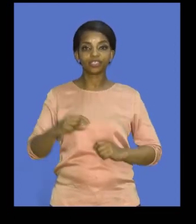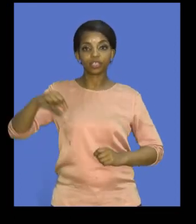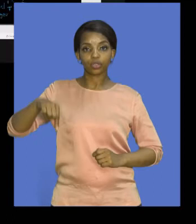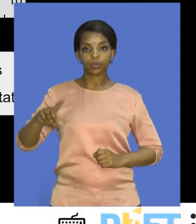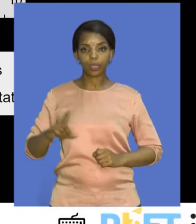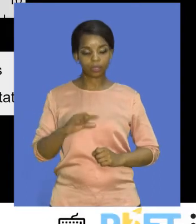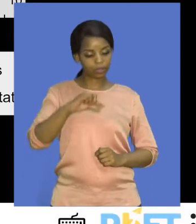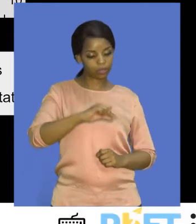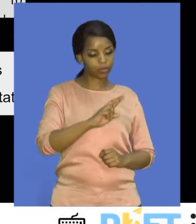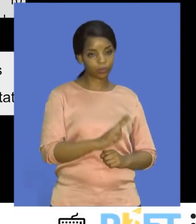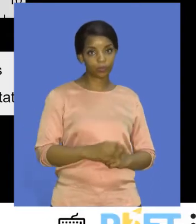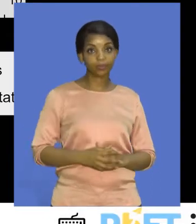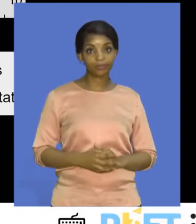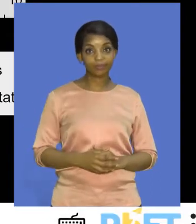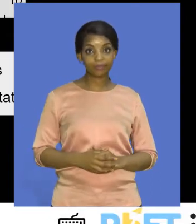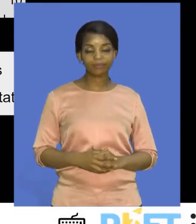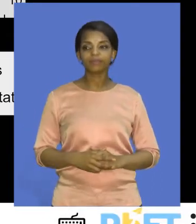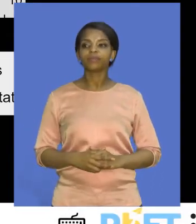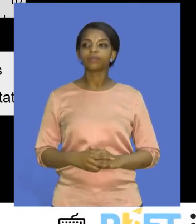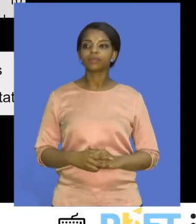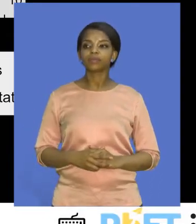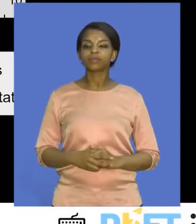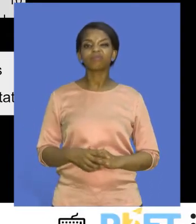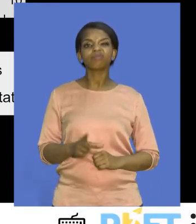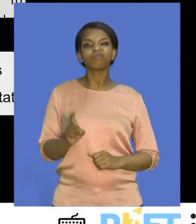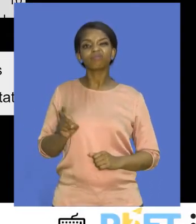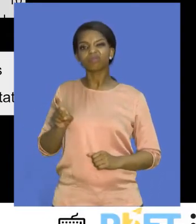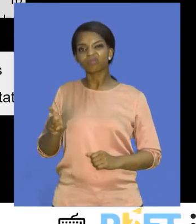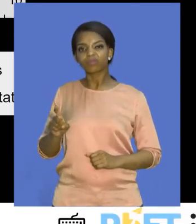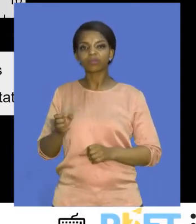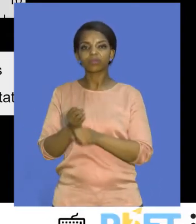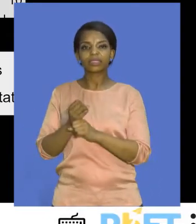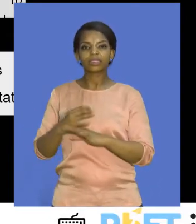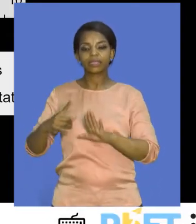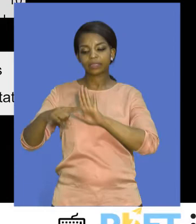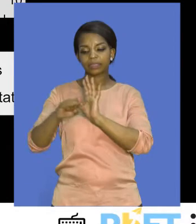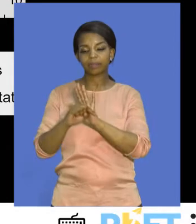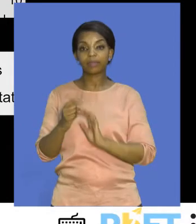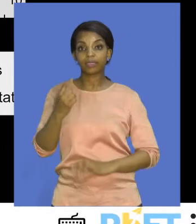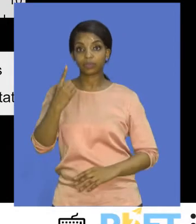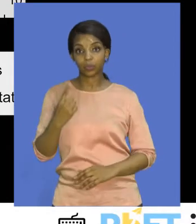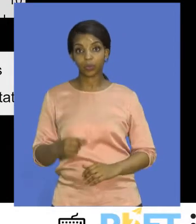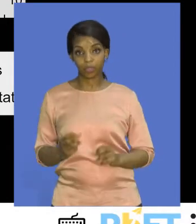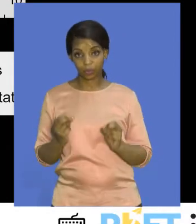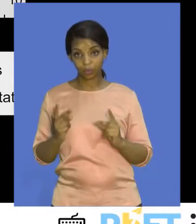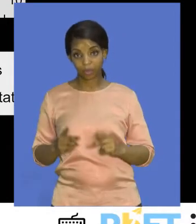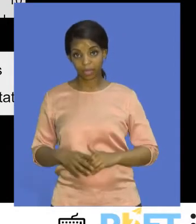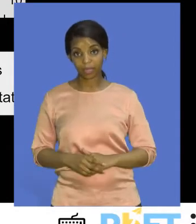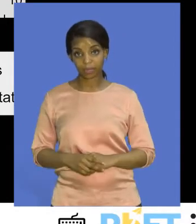our simulation, we started at -1, okay? -1 for Q1,